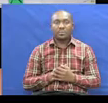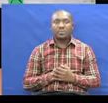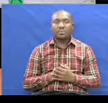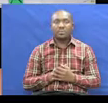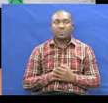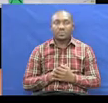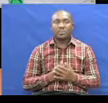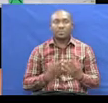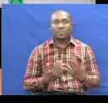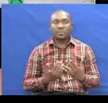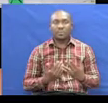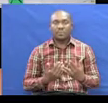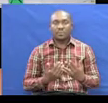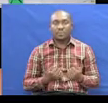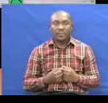We dealt with